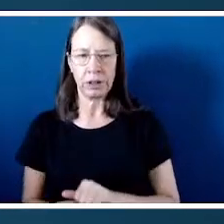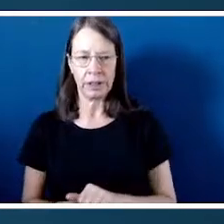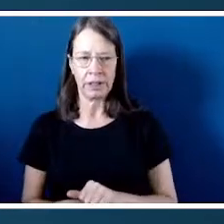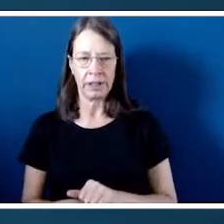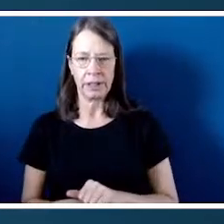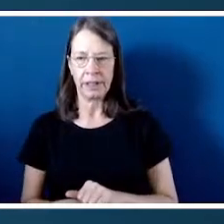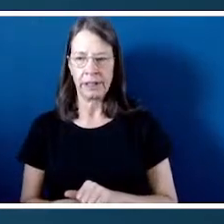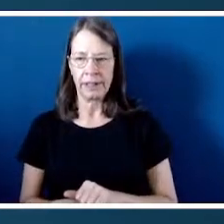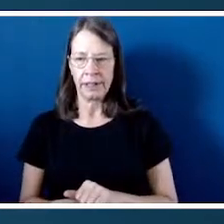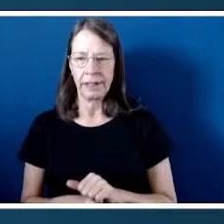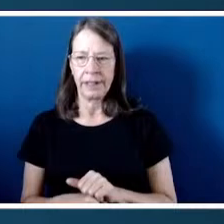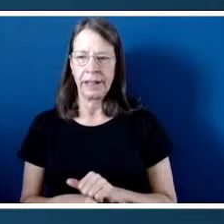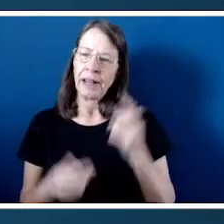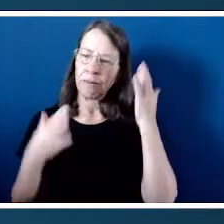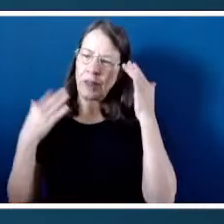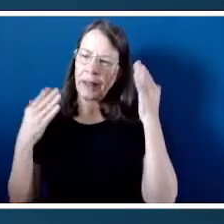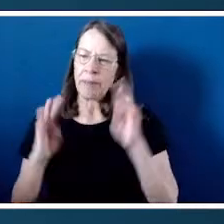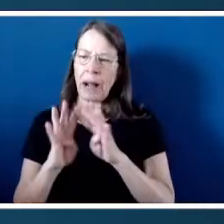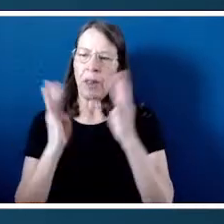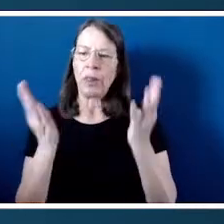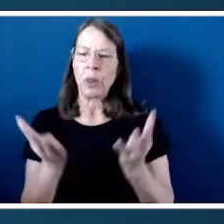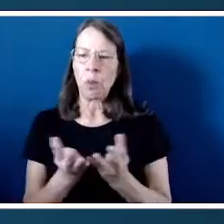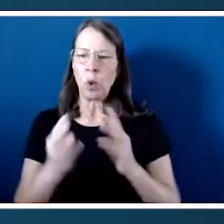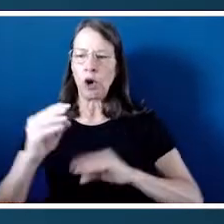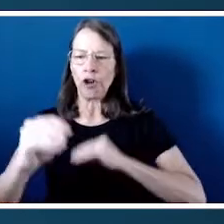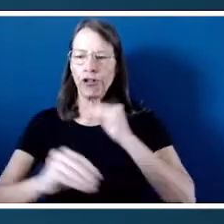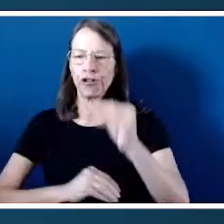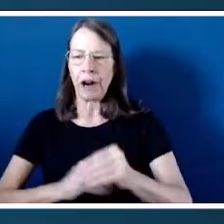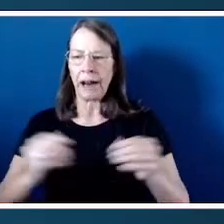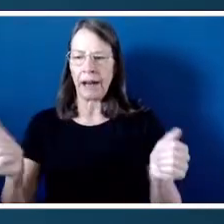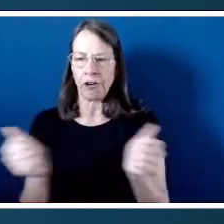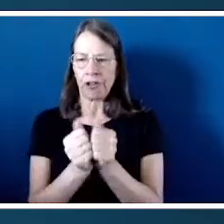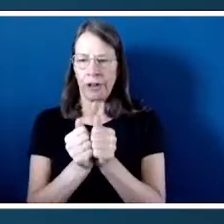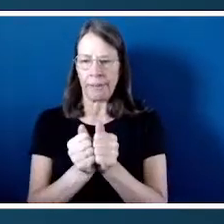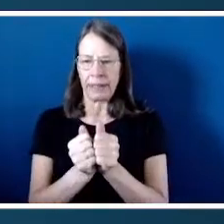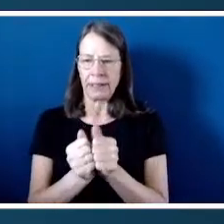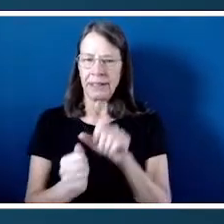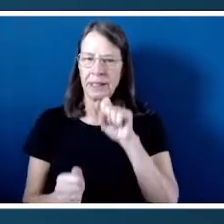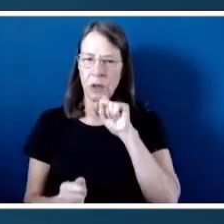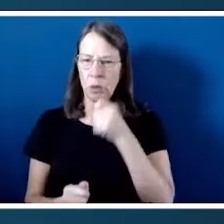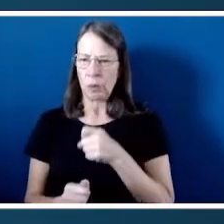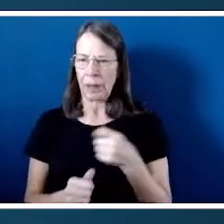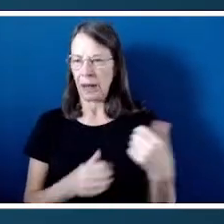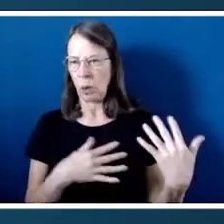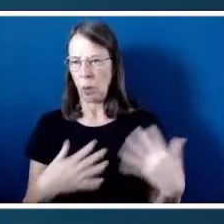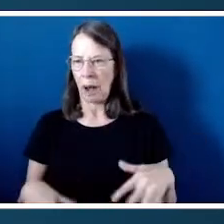actually look like a Pacific Most Favored Nation partnership or agreement.